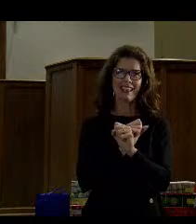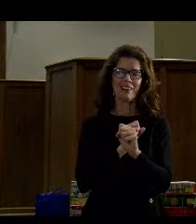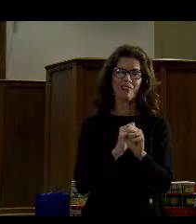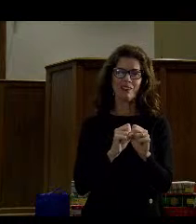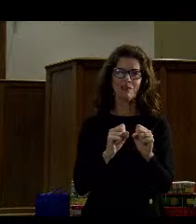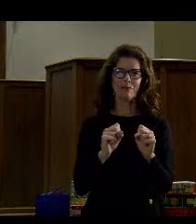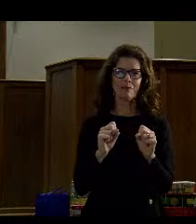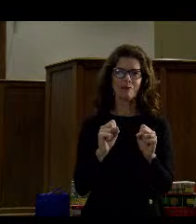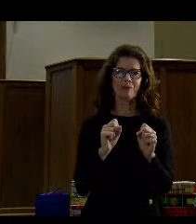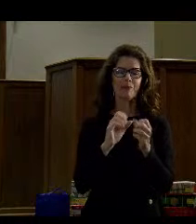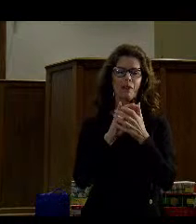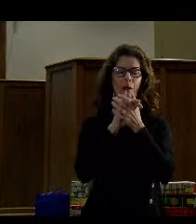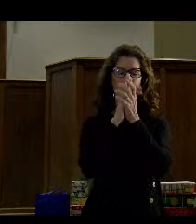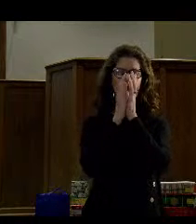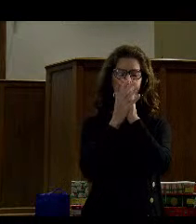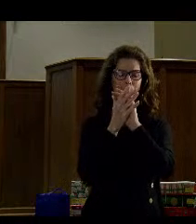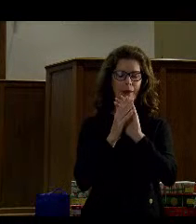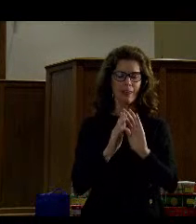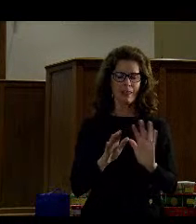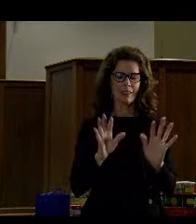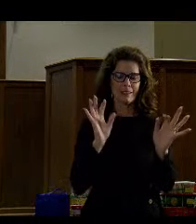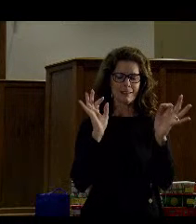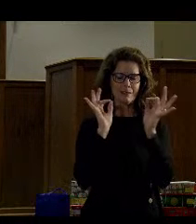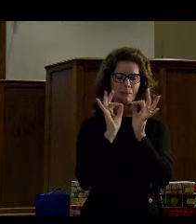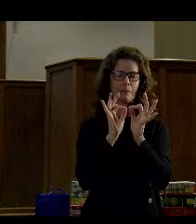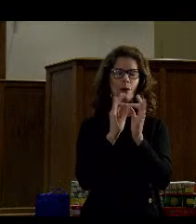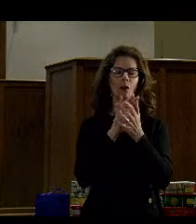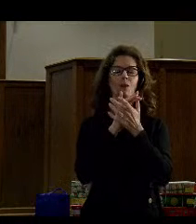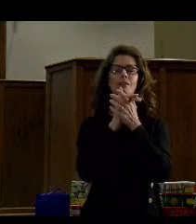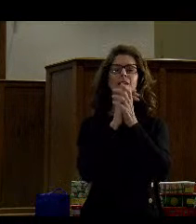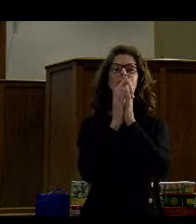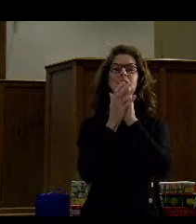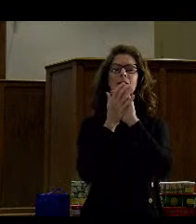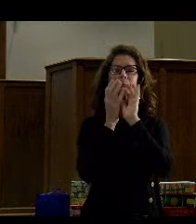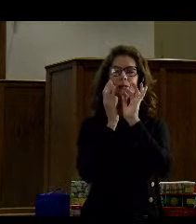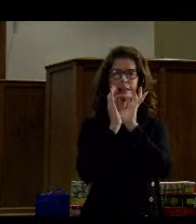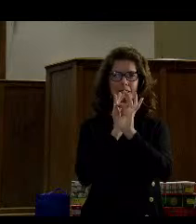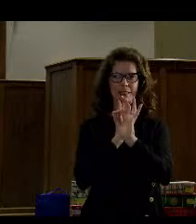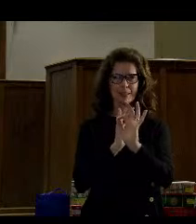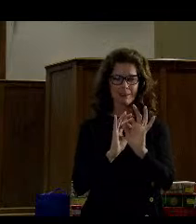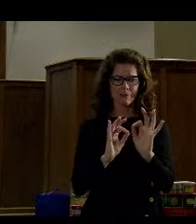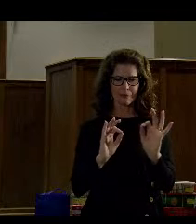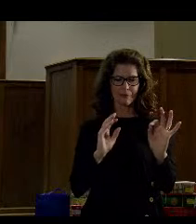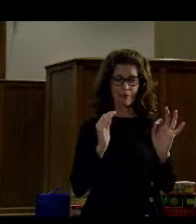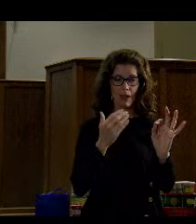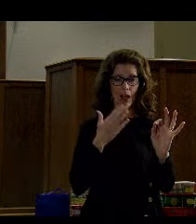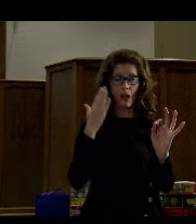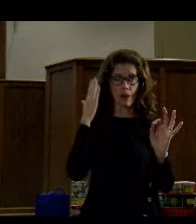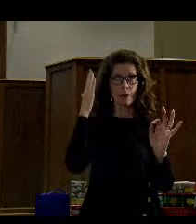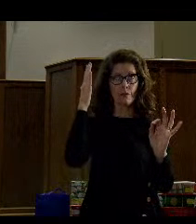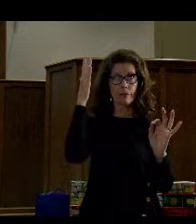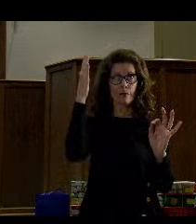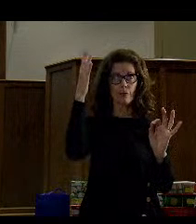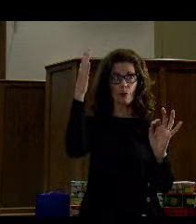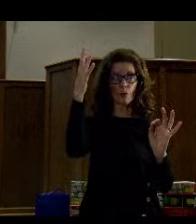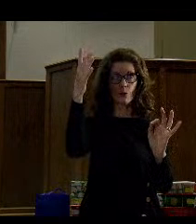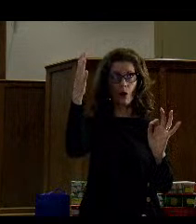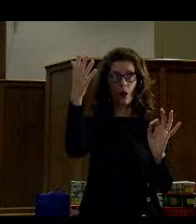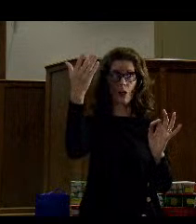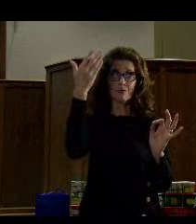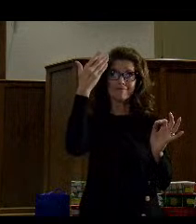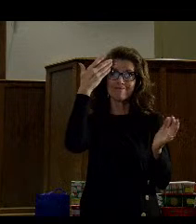brave. Peace, perfect peace, our